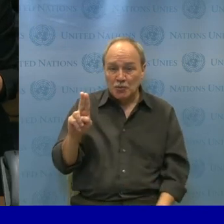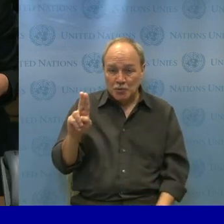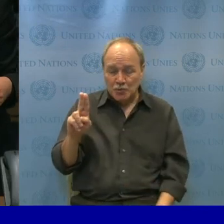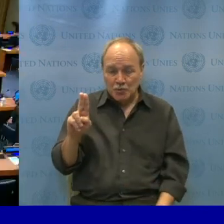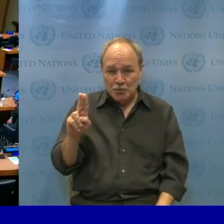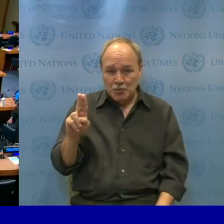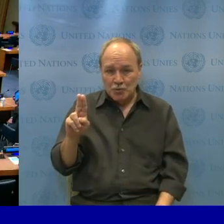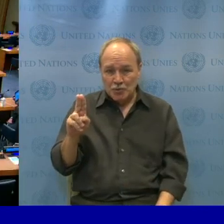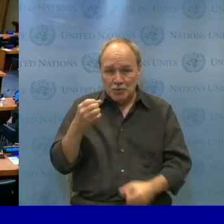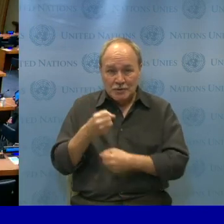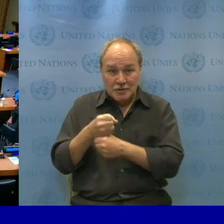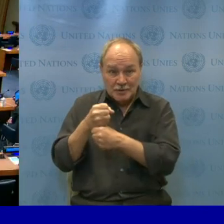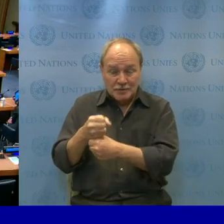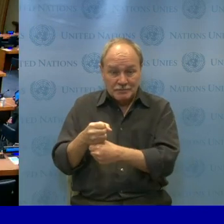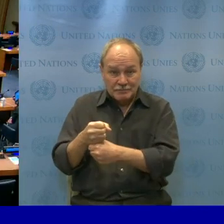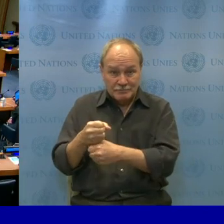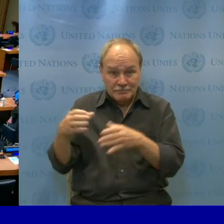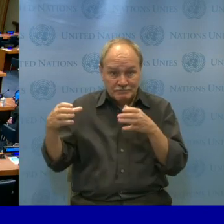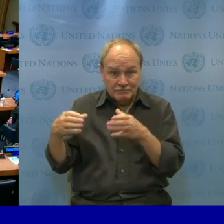floor.